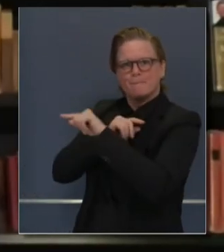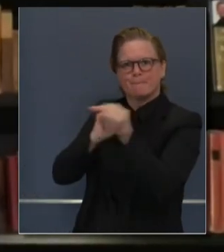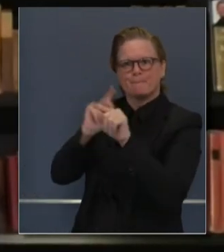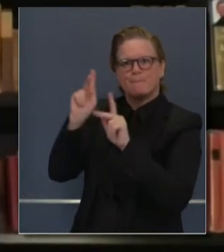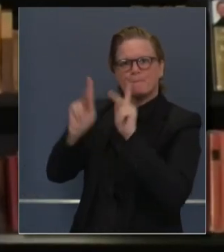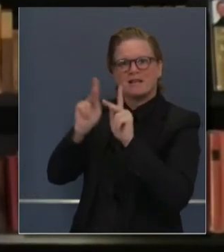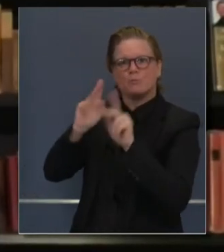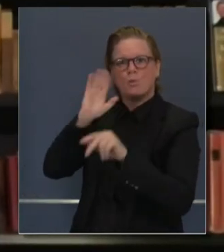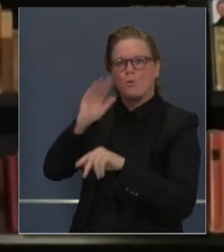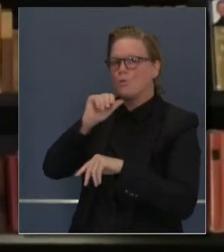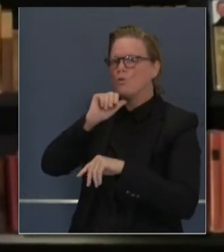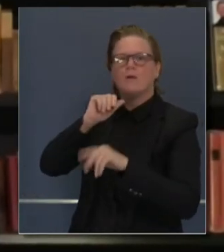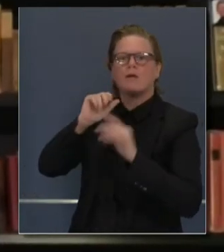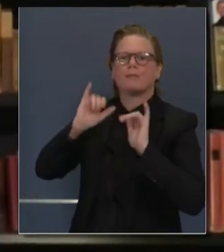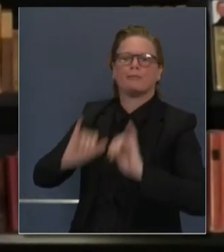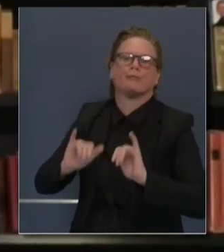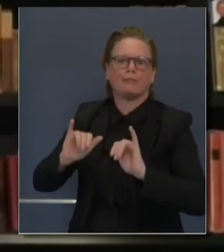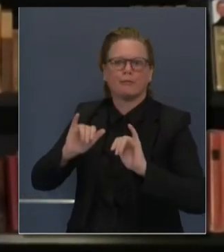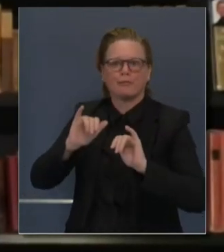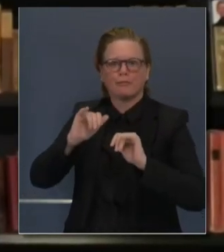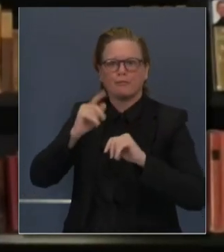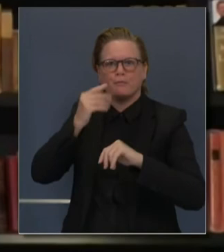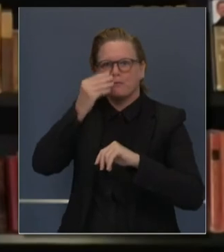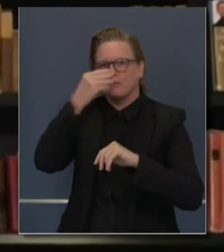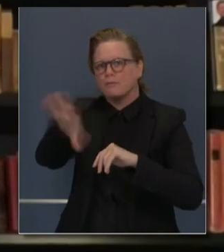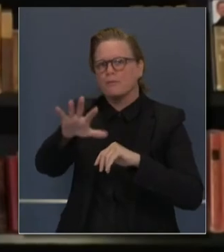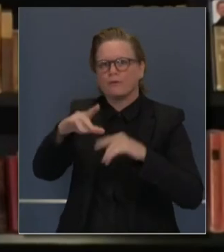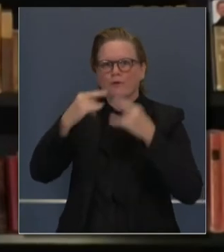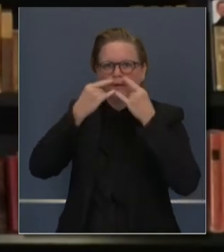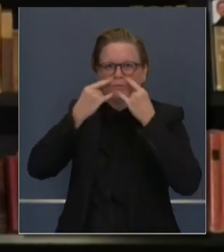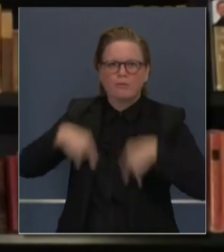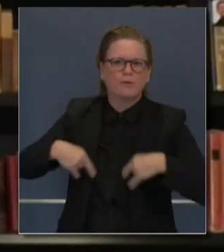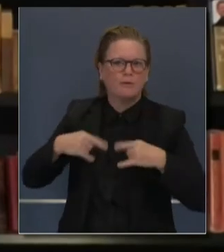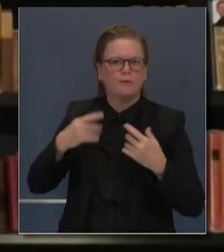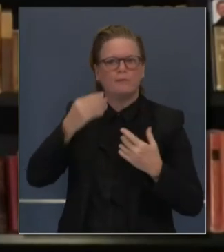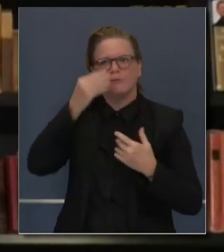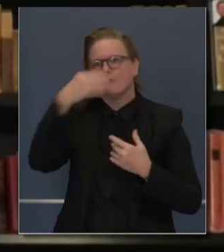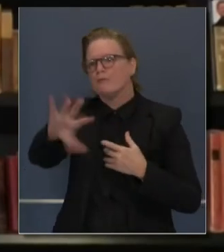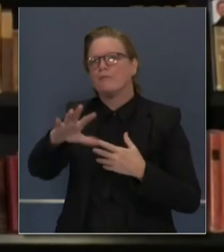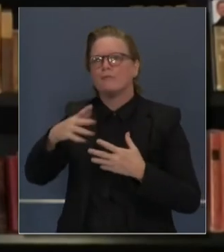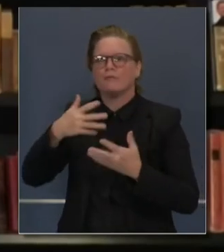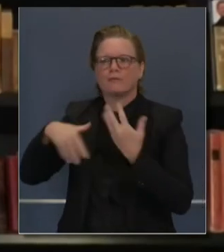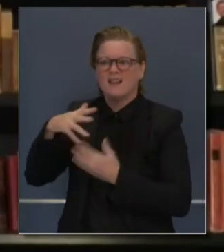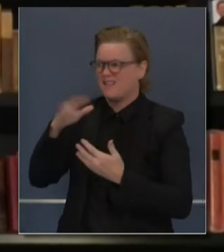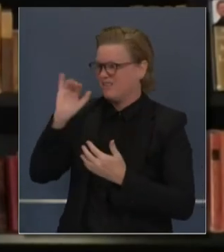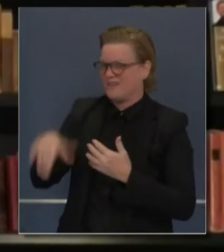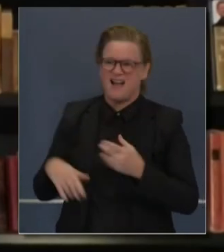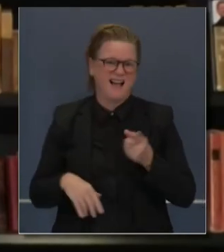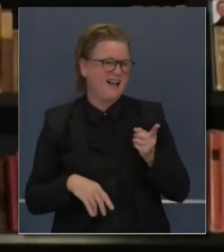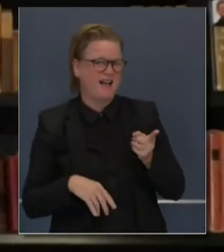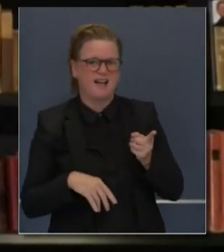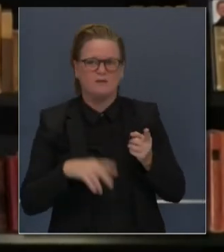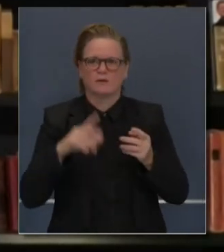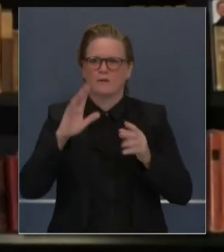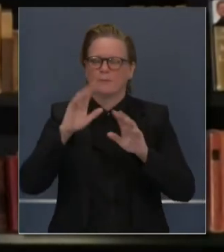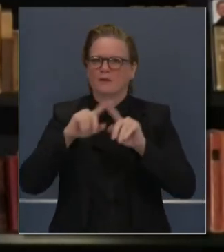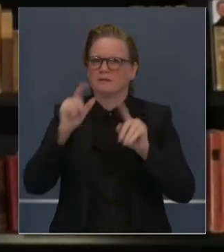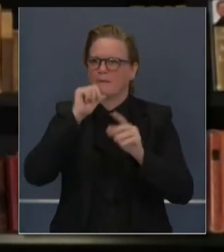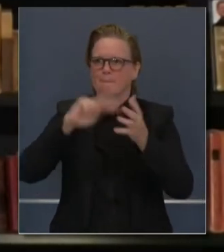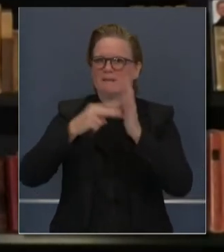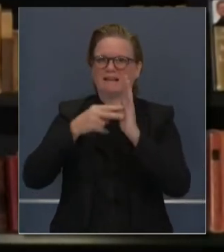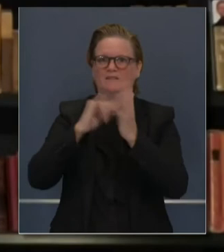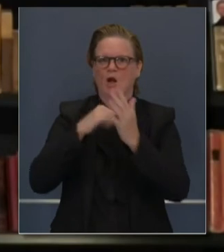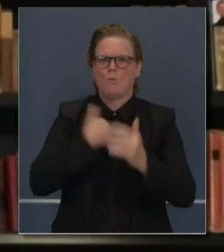are bystanders at this moment, and we don't subsequently improve upon our existing